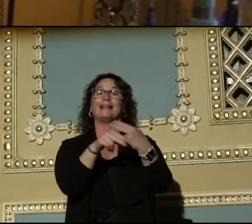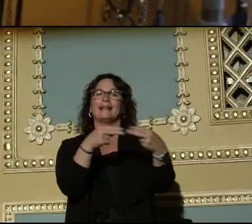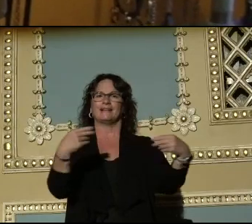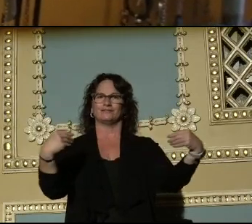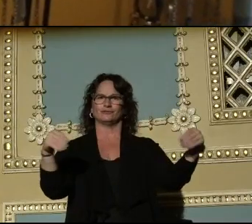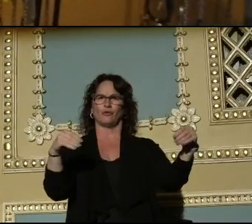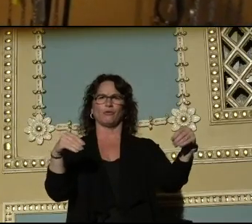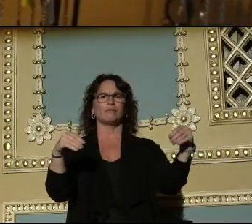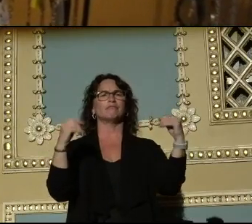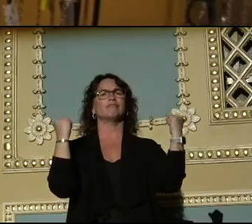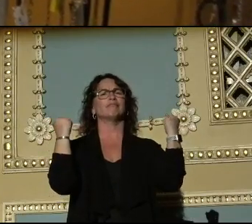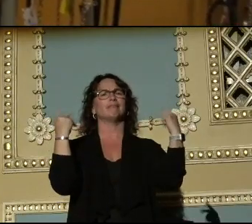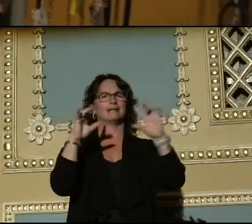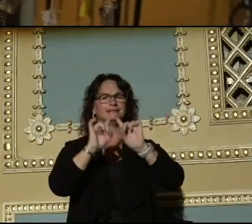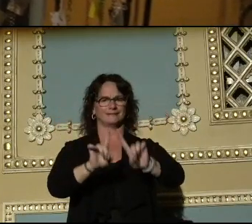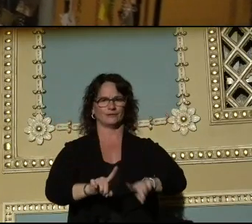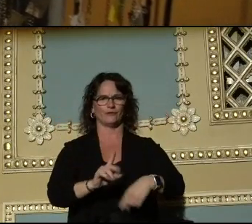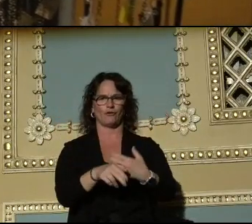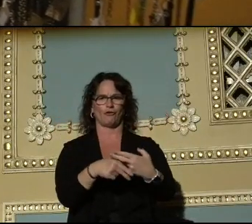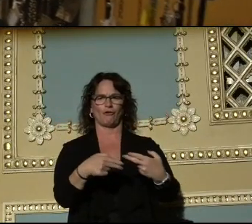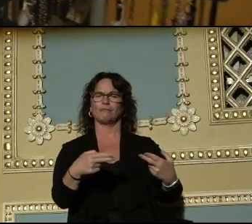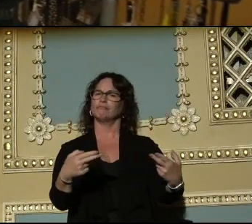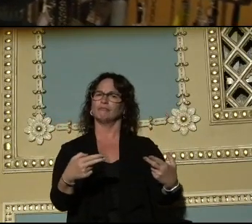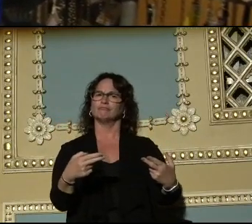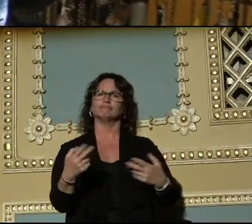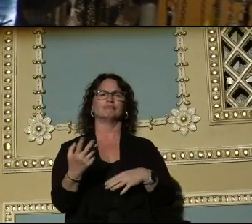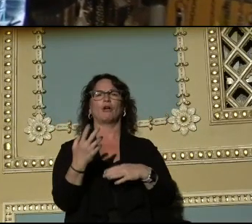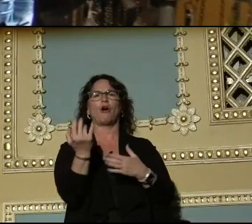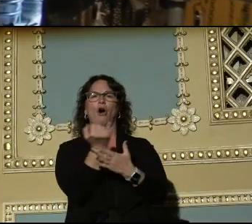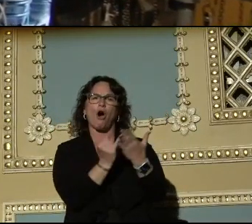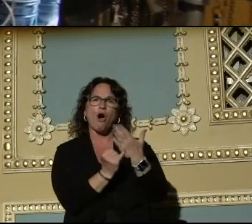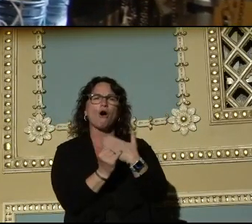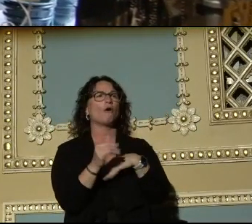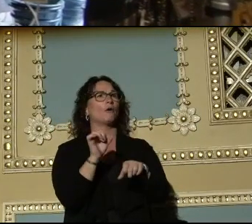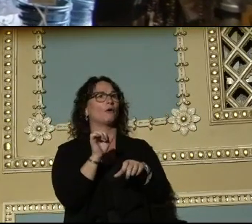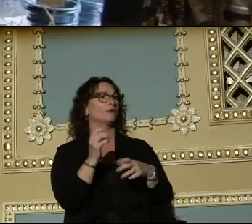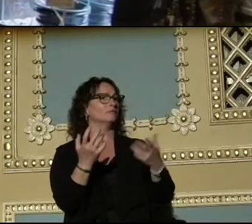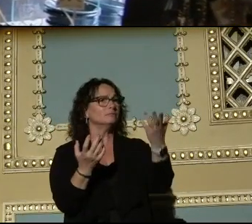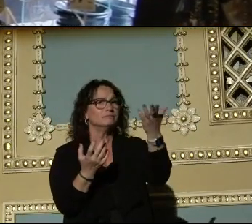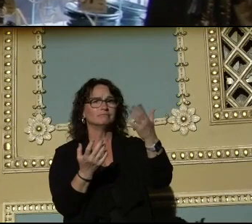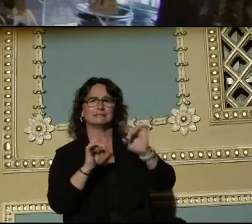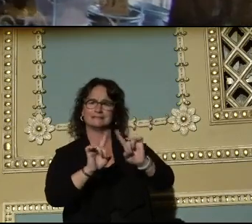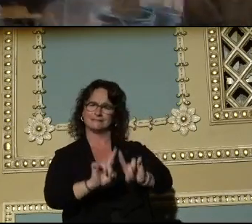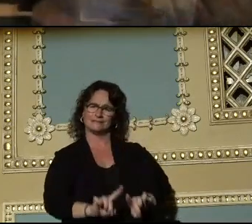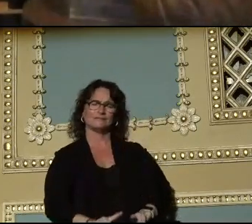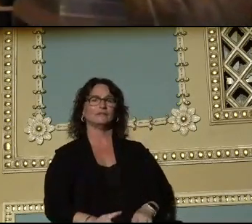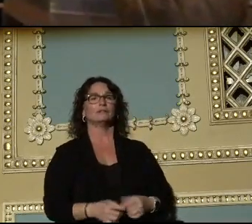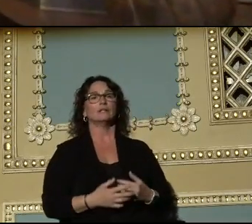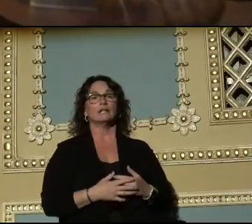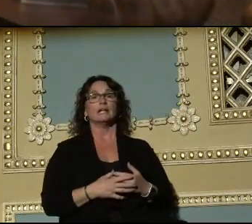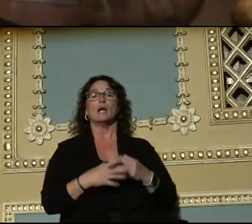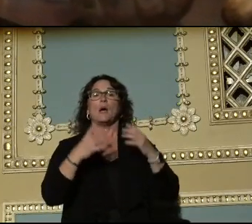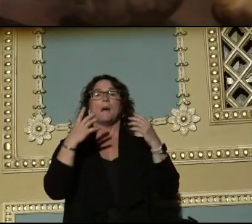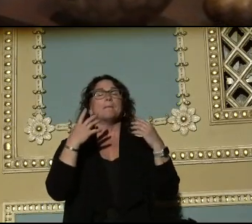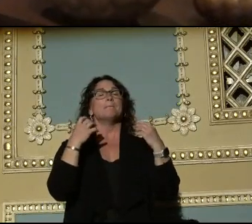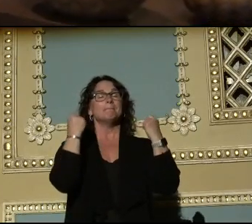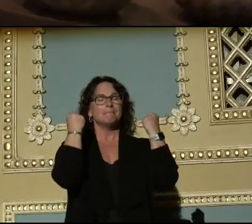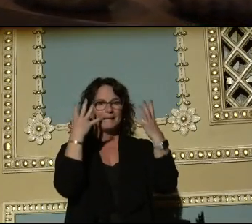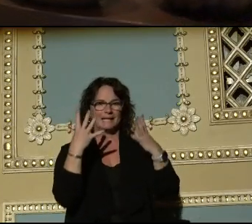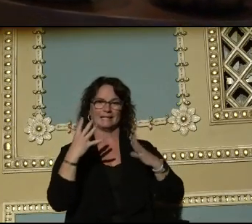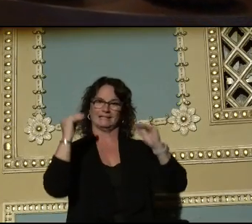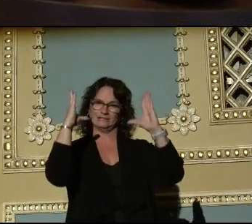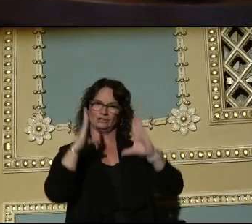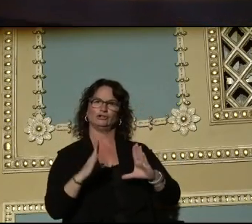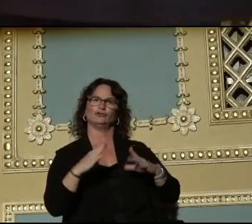artwork created by over 60 local and regional artists, many who teach in our lower level visual arts studios. This unique